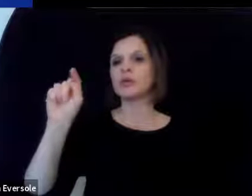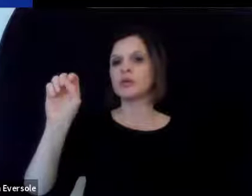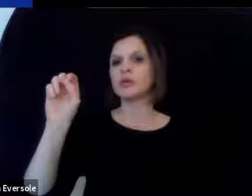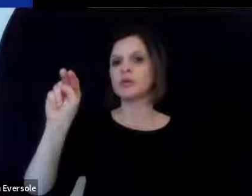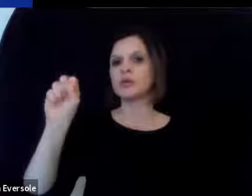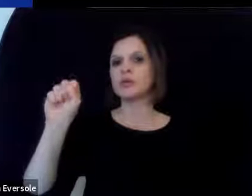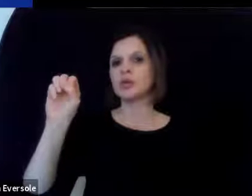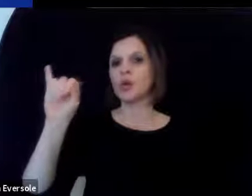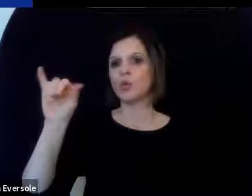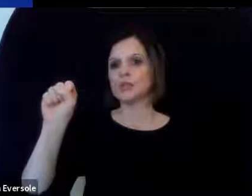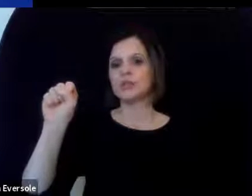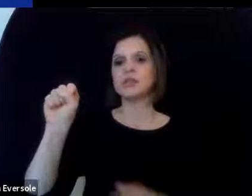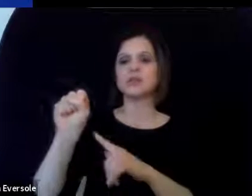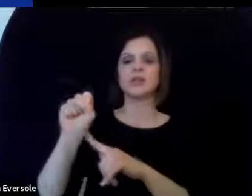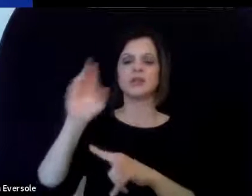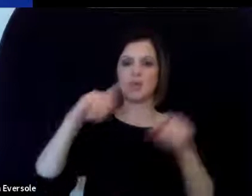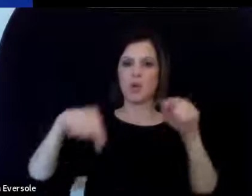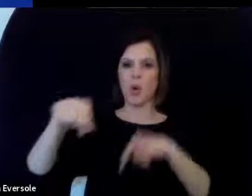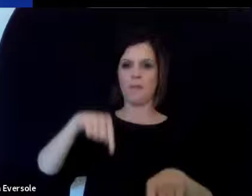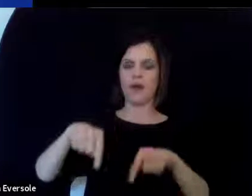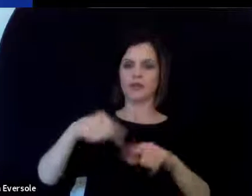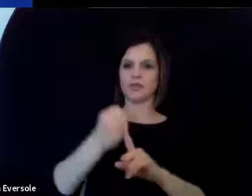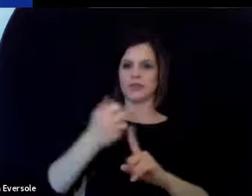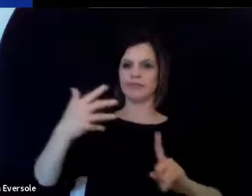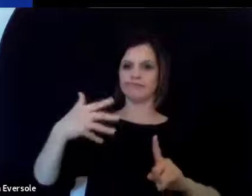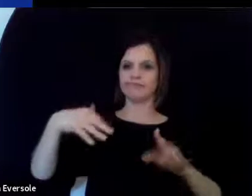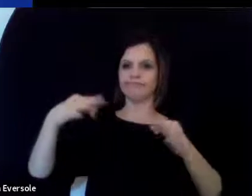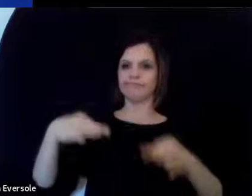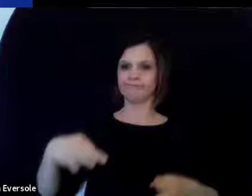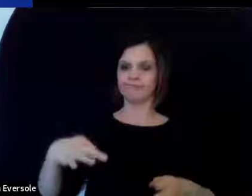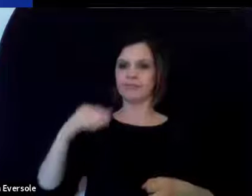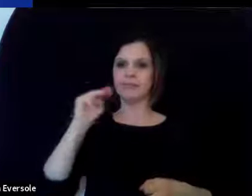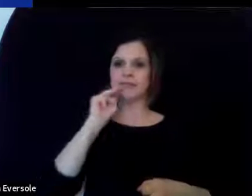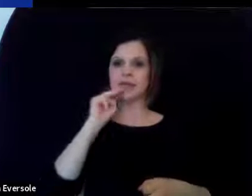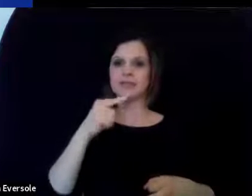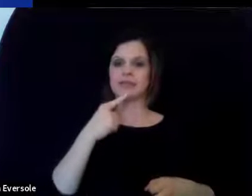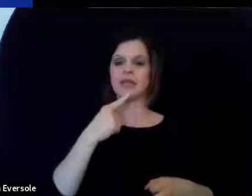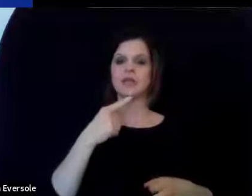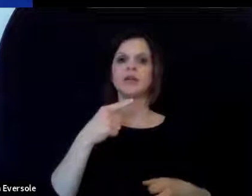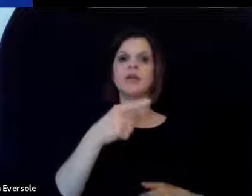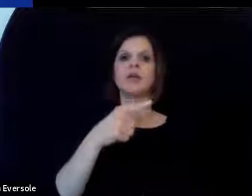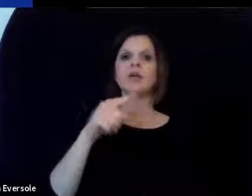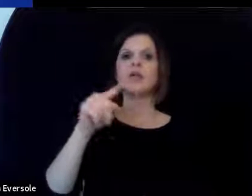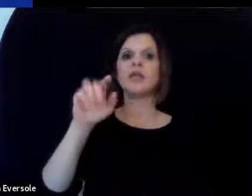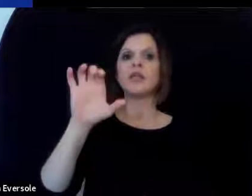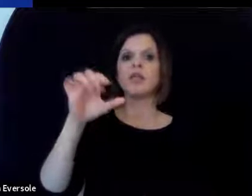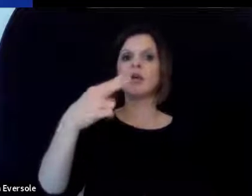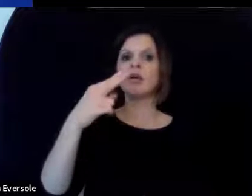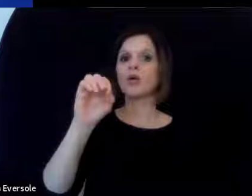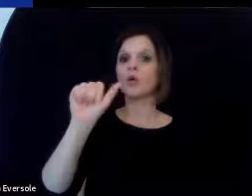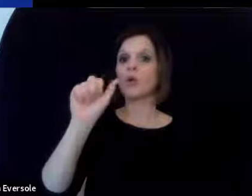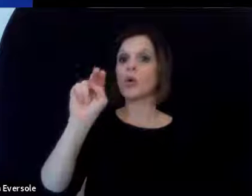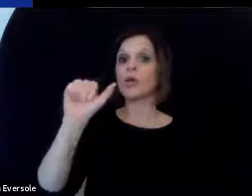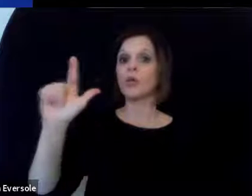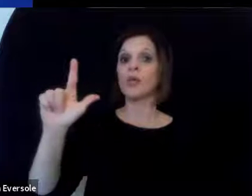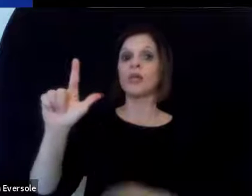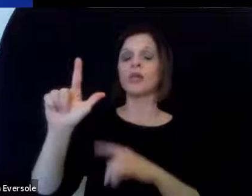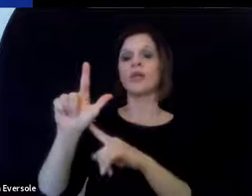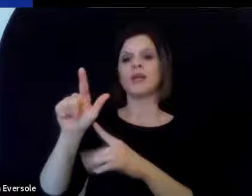gave you because it was great. The choanae are just the openings at the back of your nose.